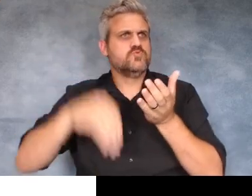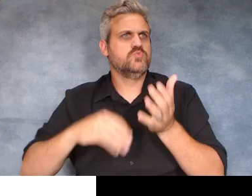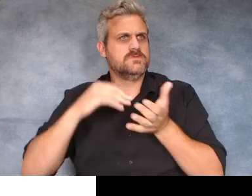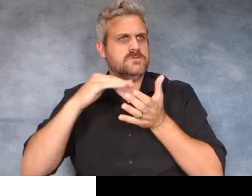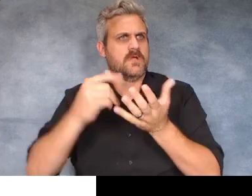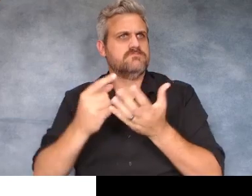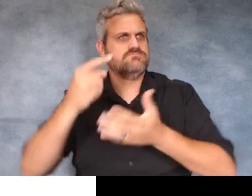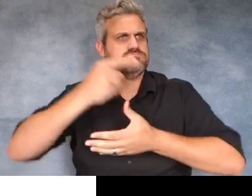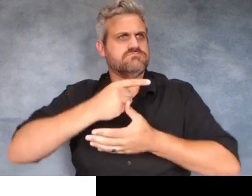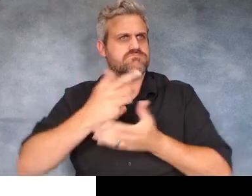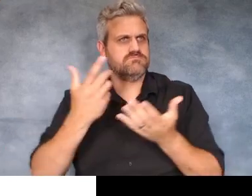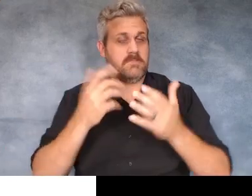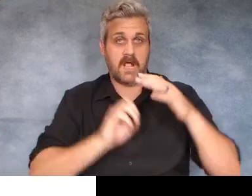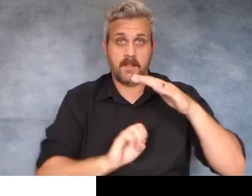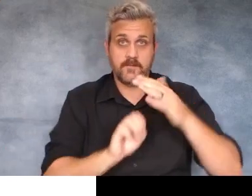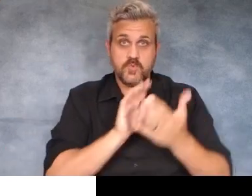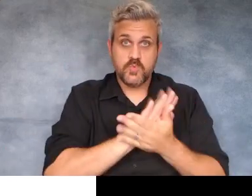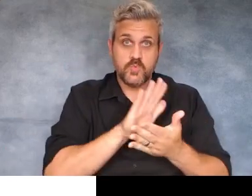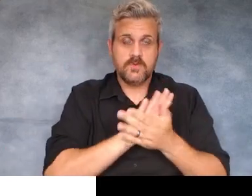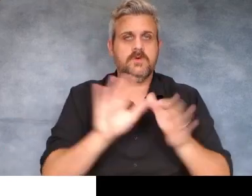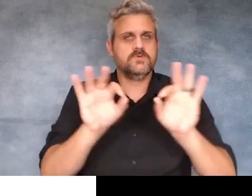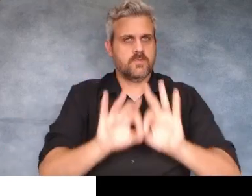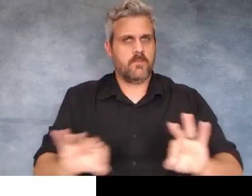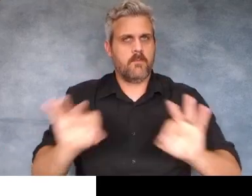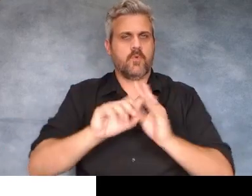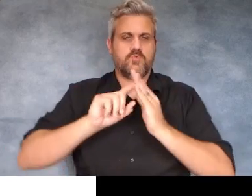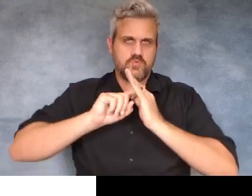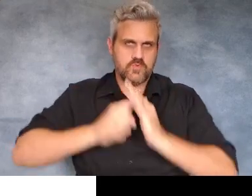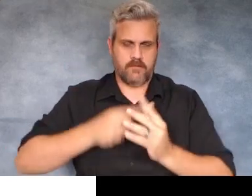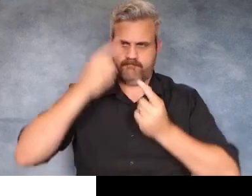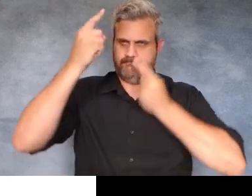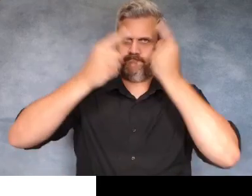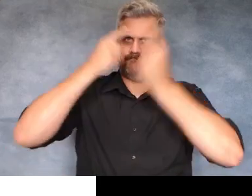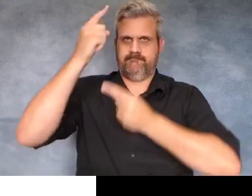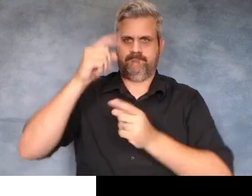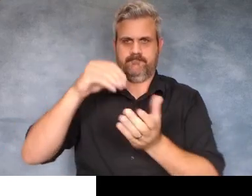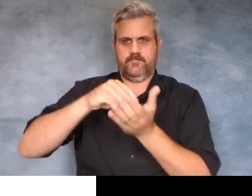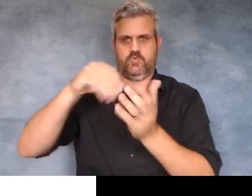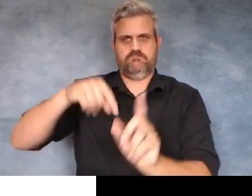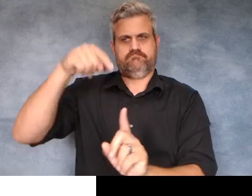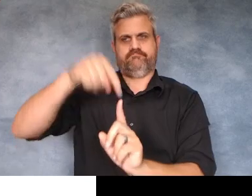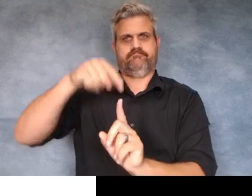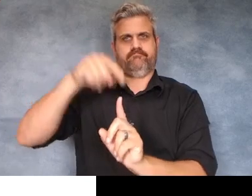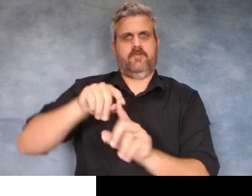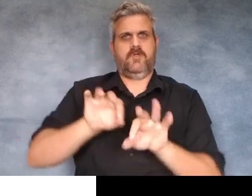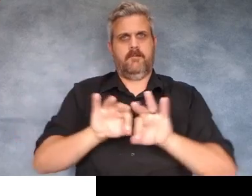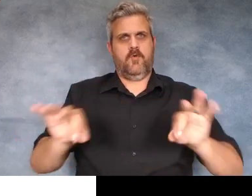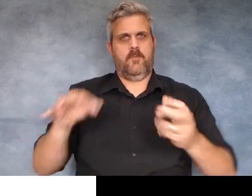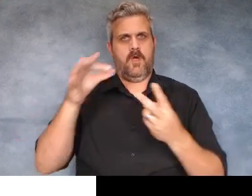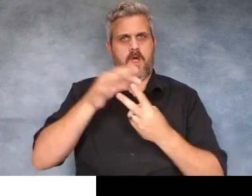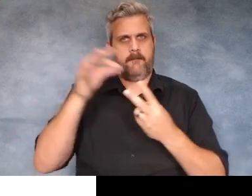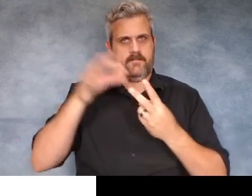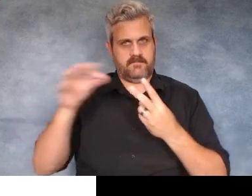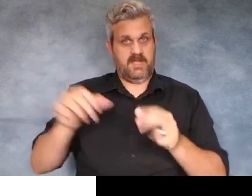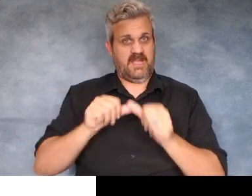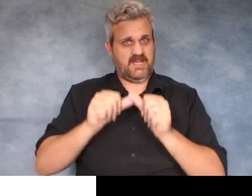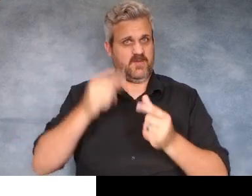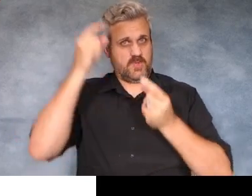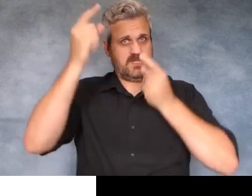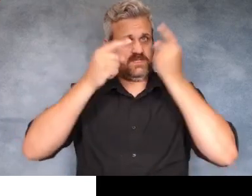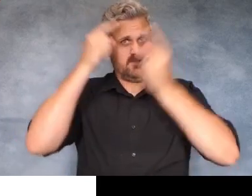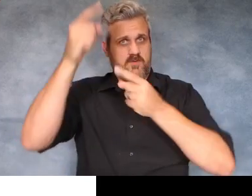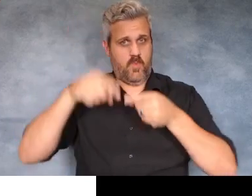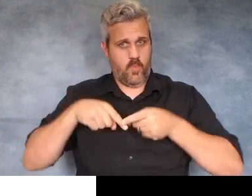In elementary school, it is important to begin thinking about your child's diploma options and continue to consider